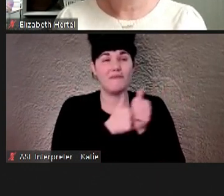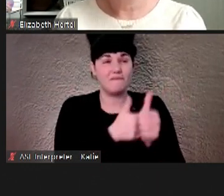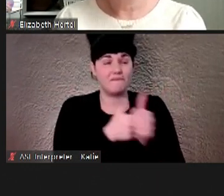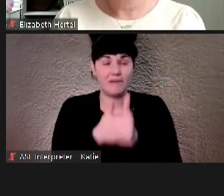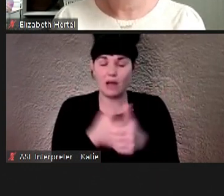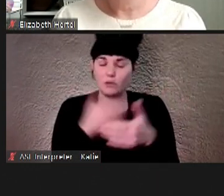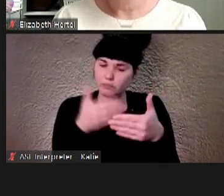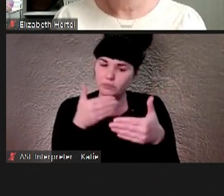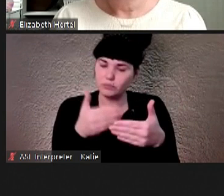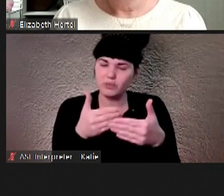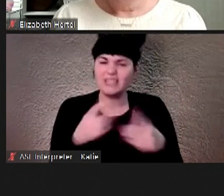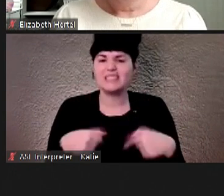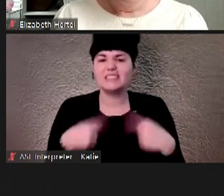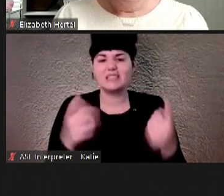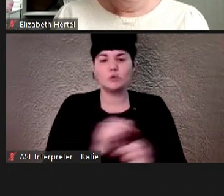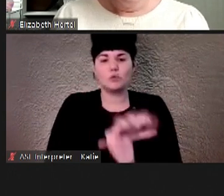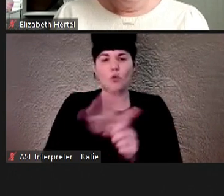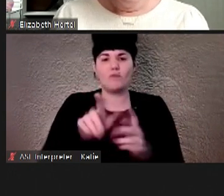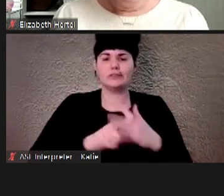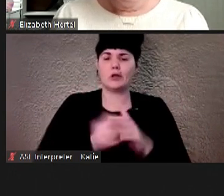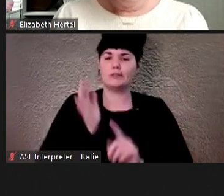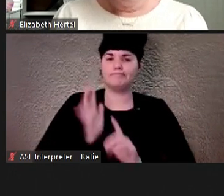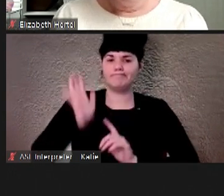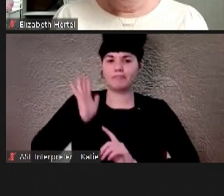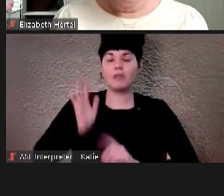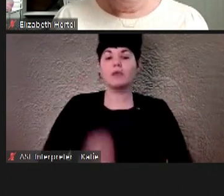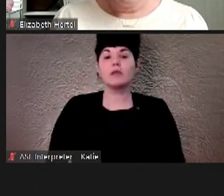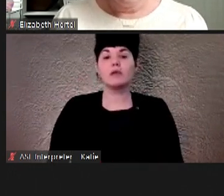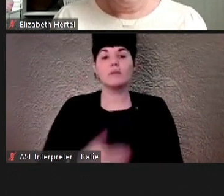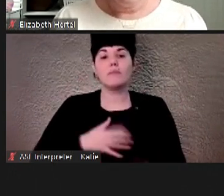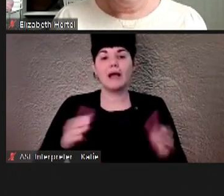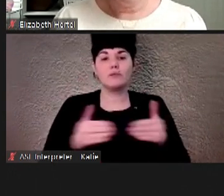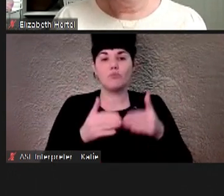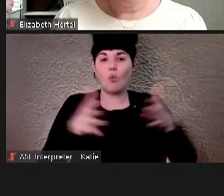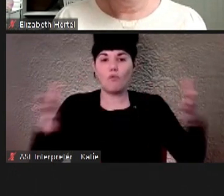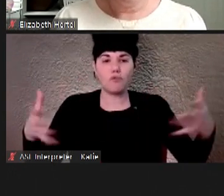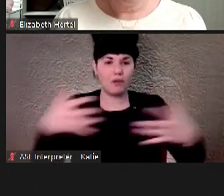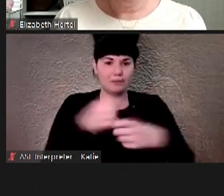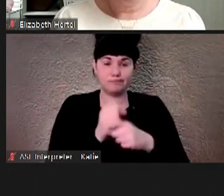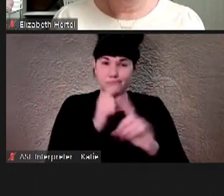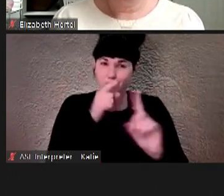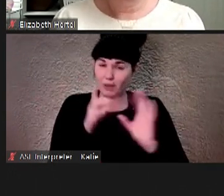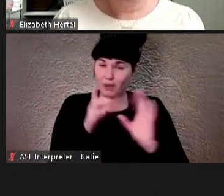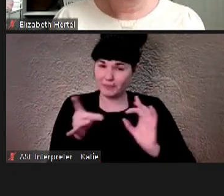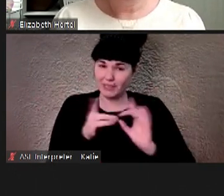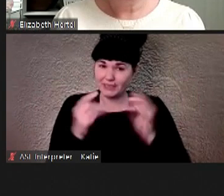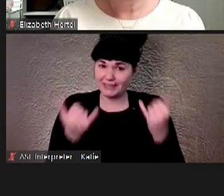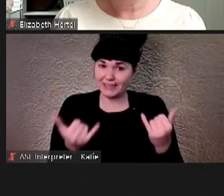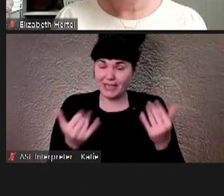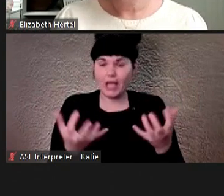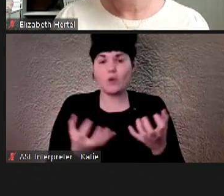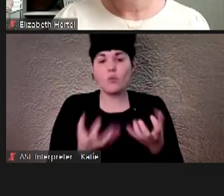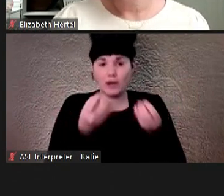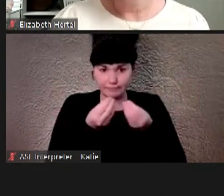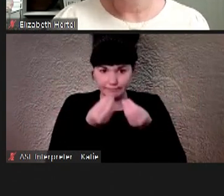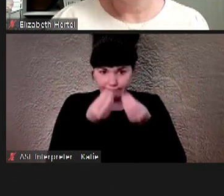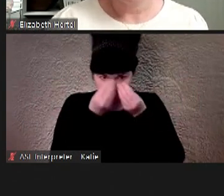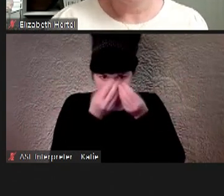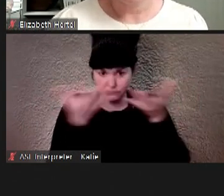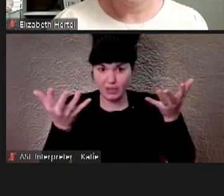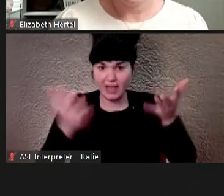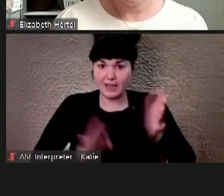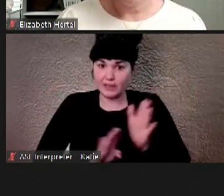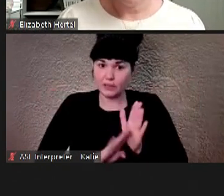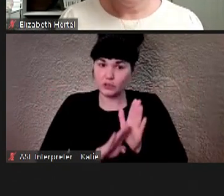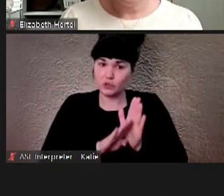of the pandemic. And my overall message really this morning for you is that this surge is not like